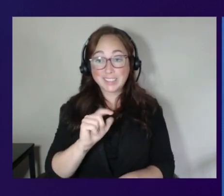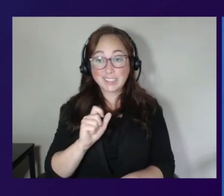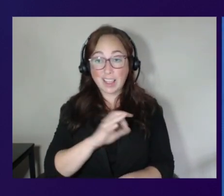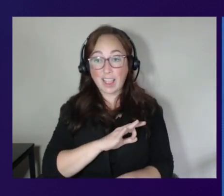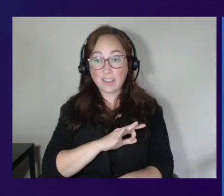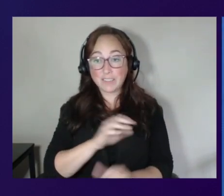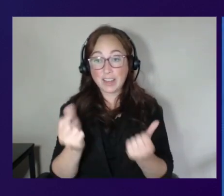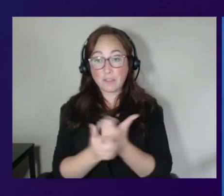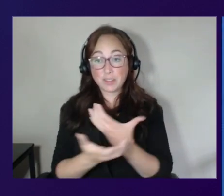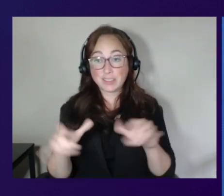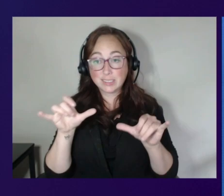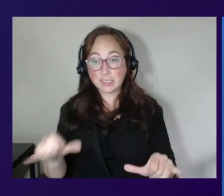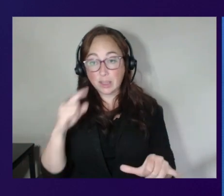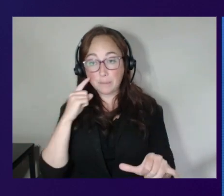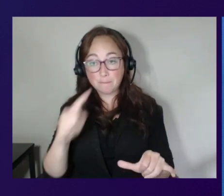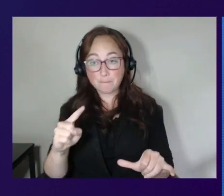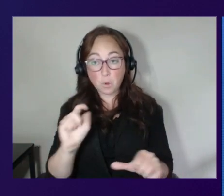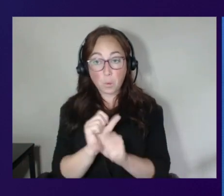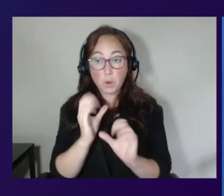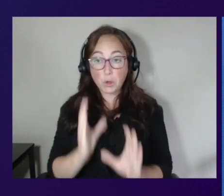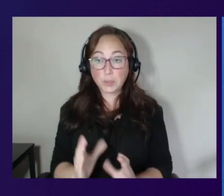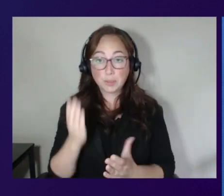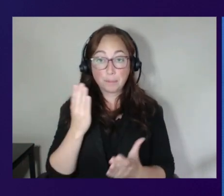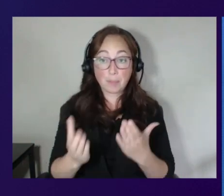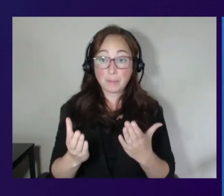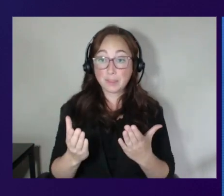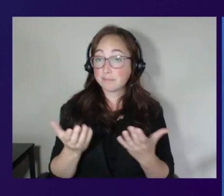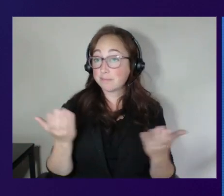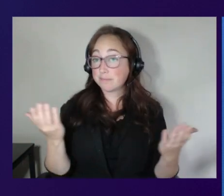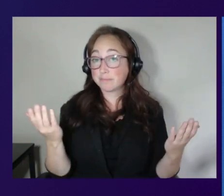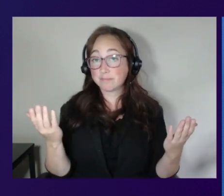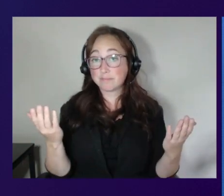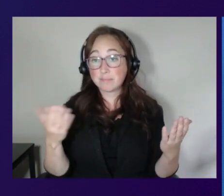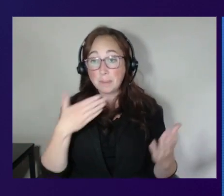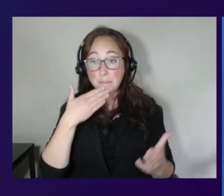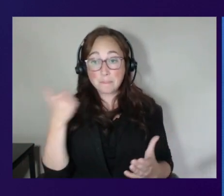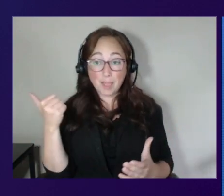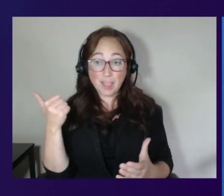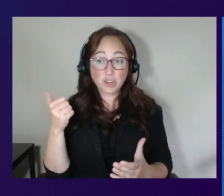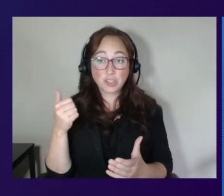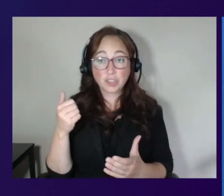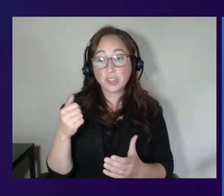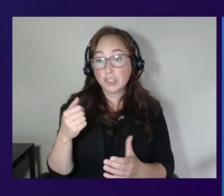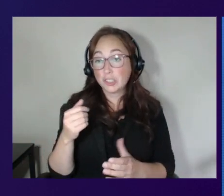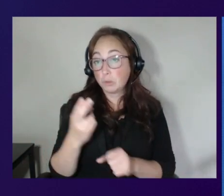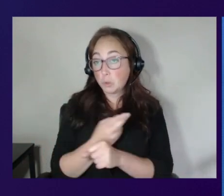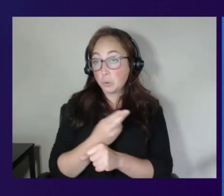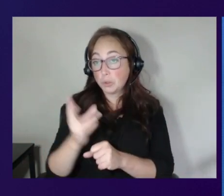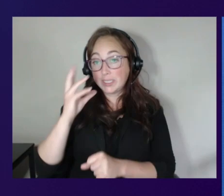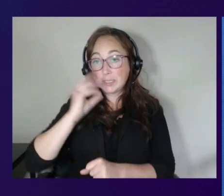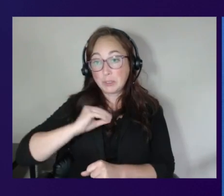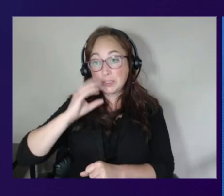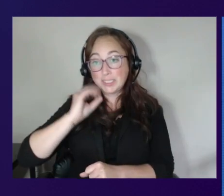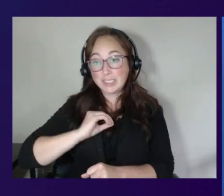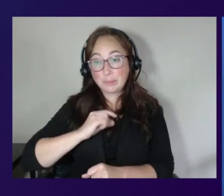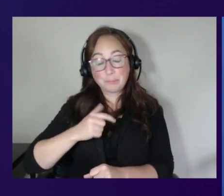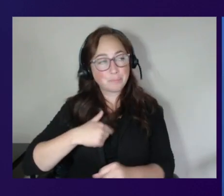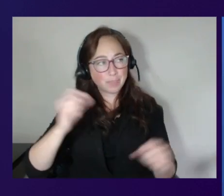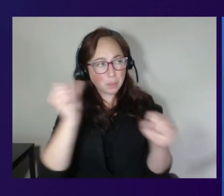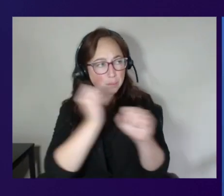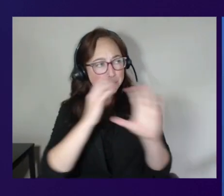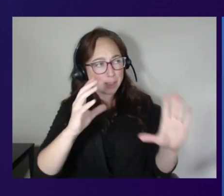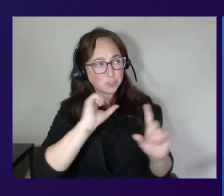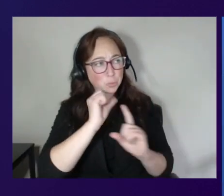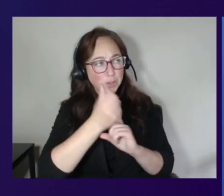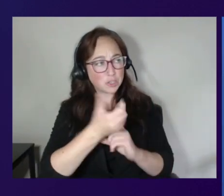for them. With maybe higher, even higher ratings of user experience. And I can see a situation where maybe